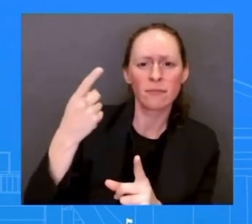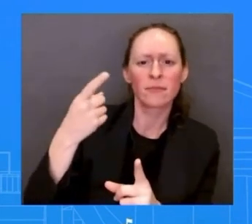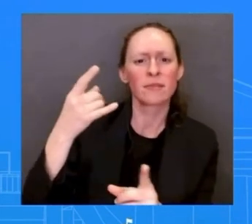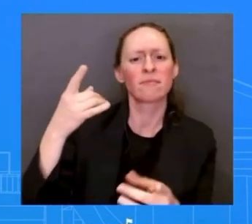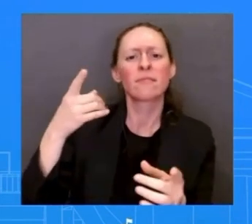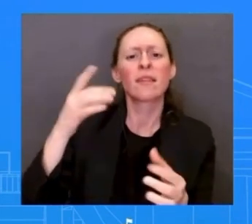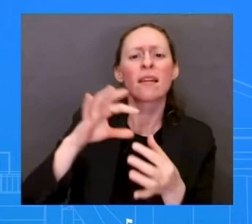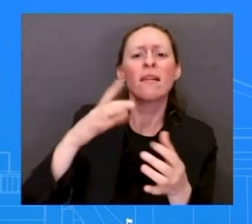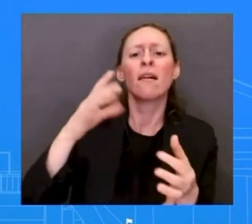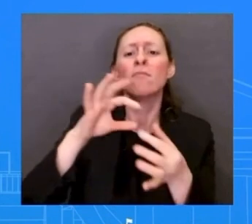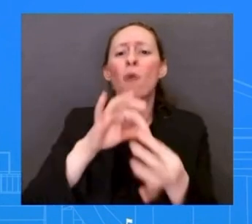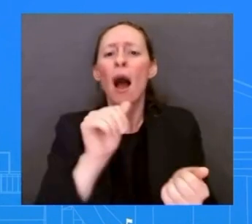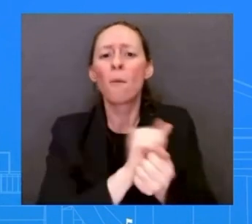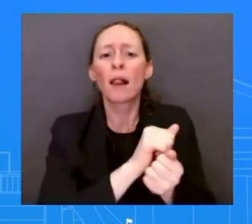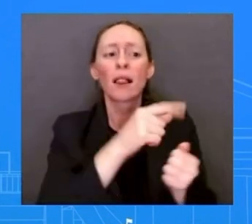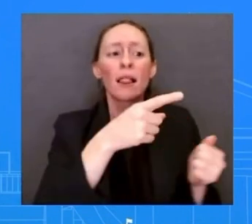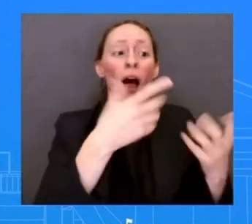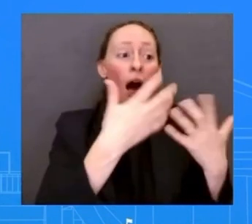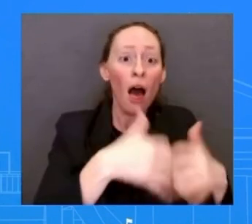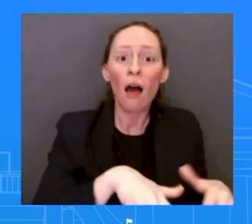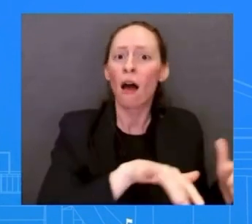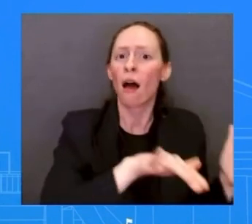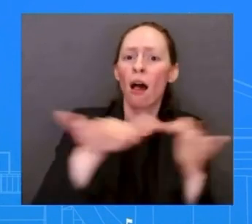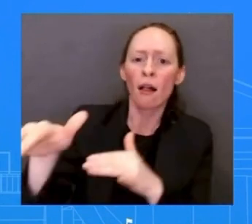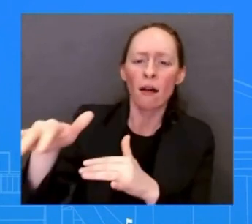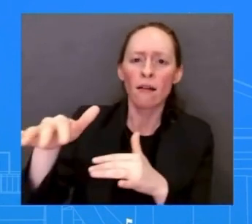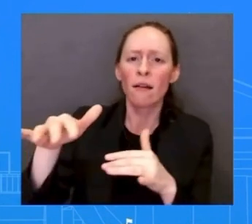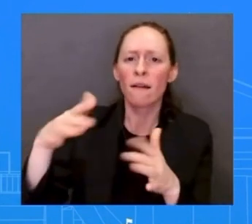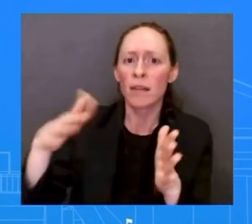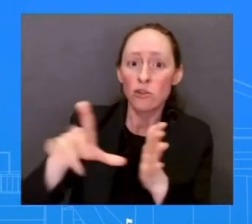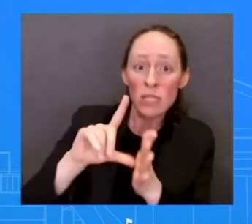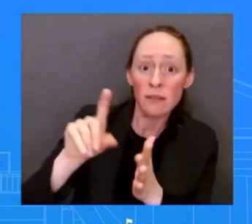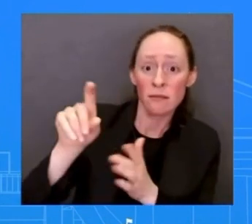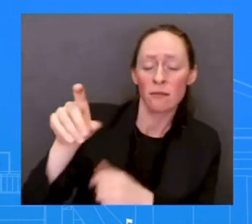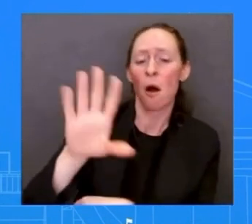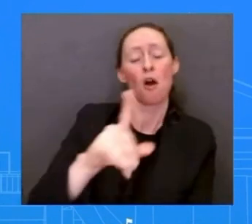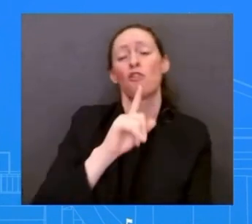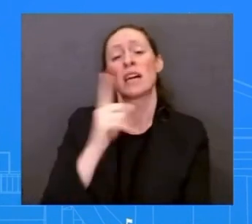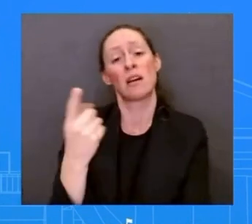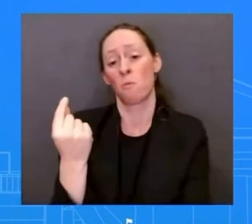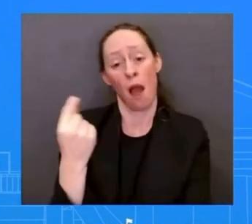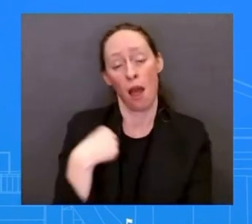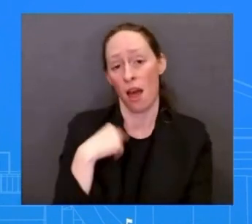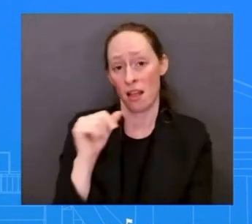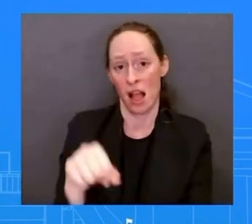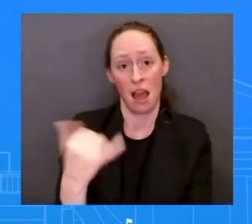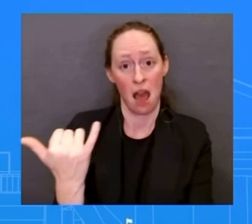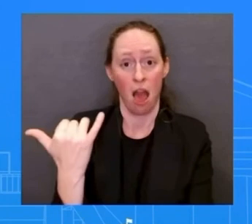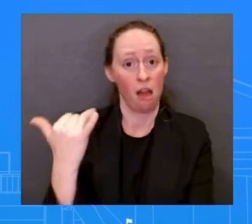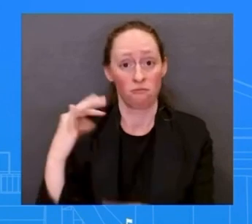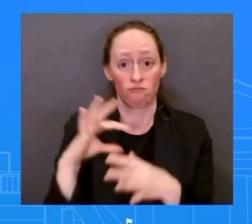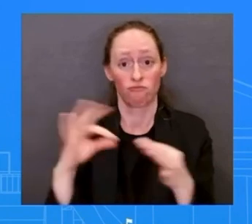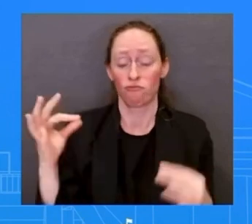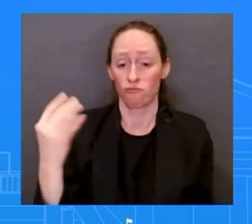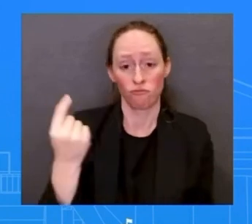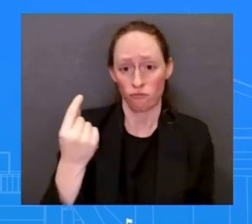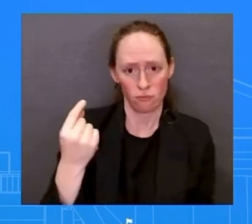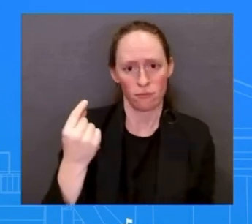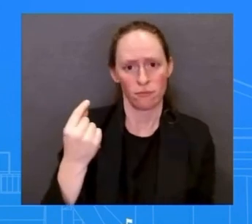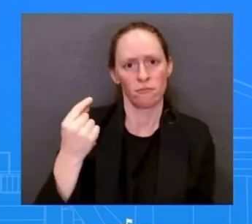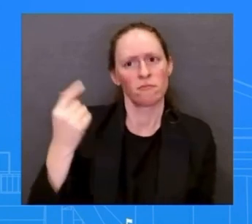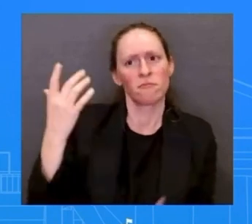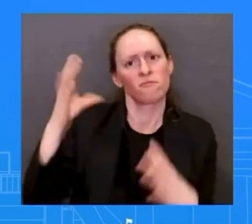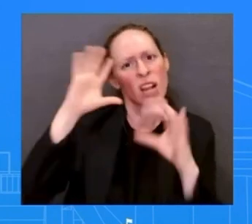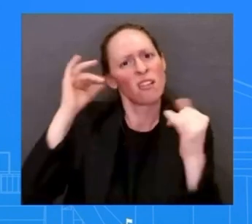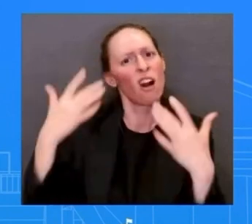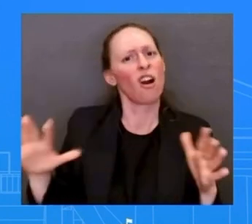was given. Look. What I can speak to is more broadly what the president has said, and I think this is what he was referring to. He had to make a tough decision,